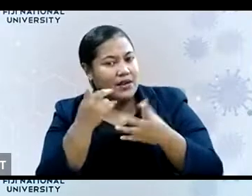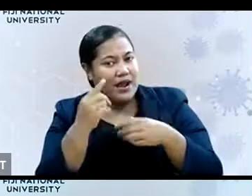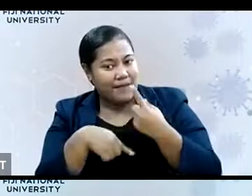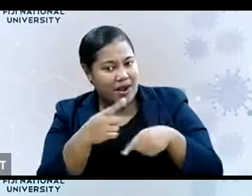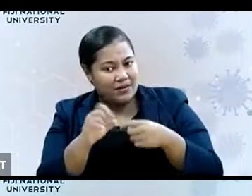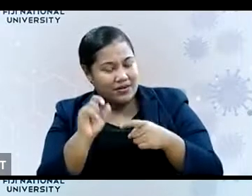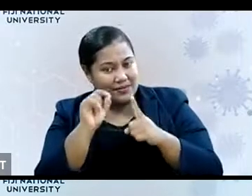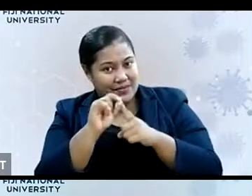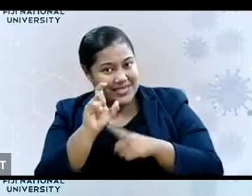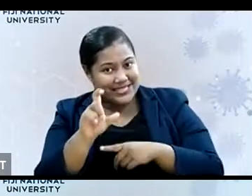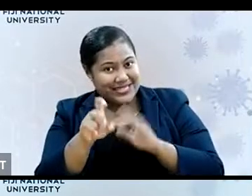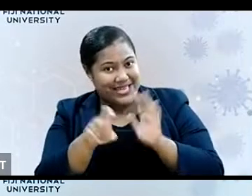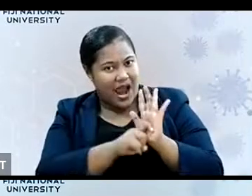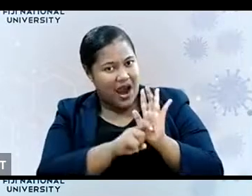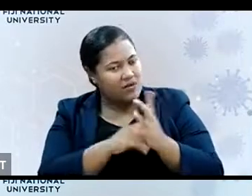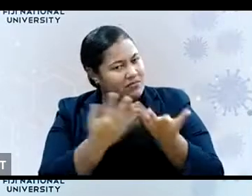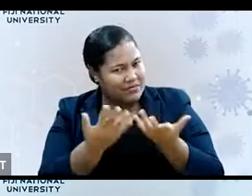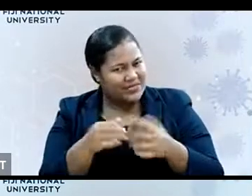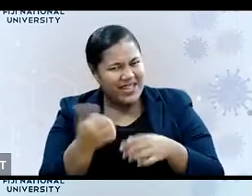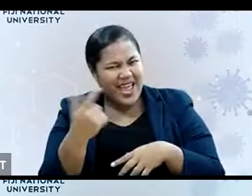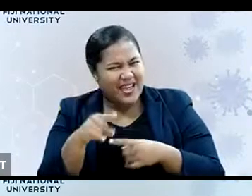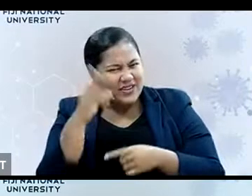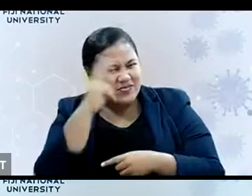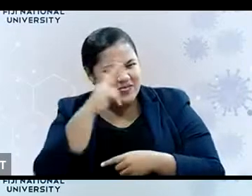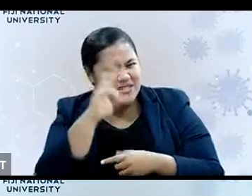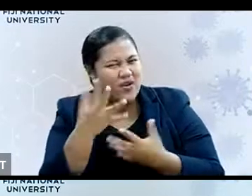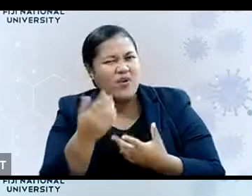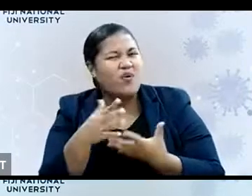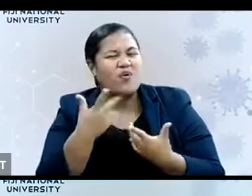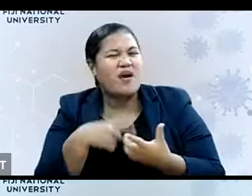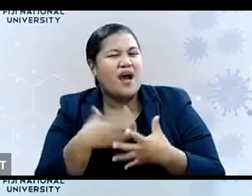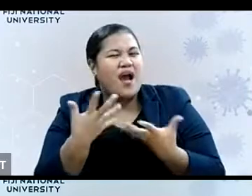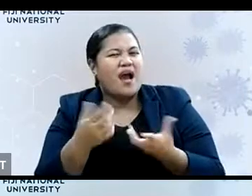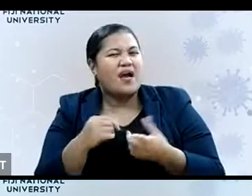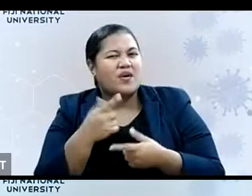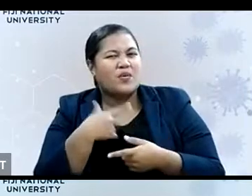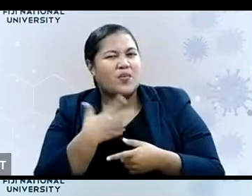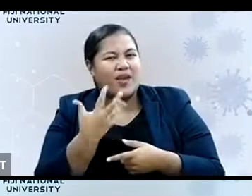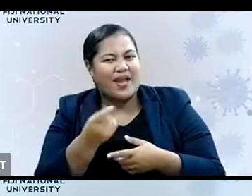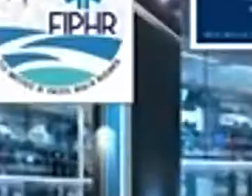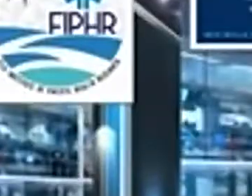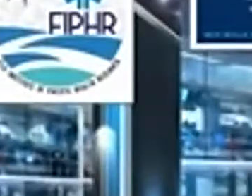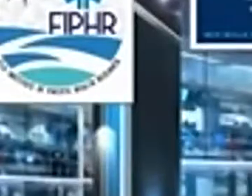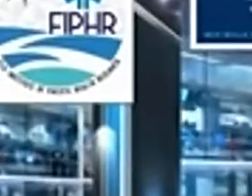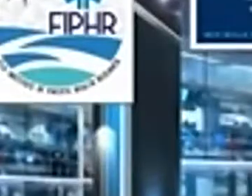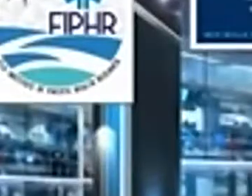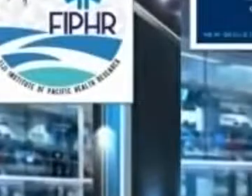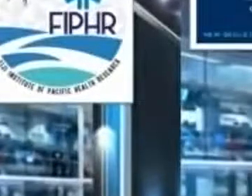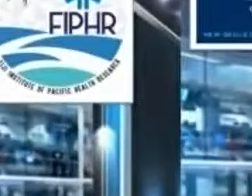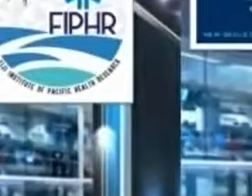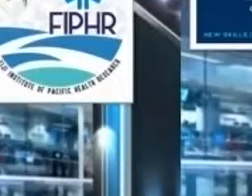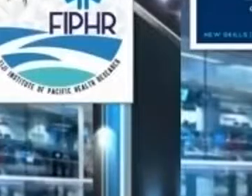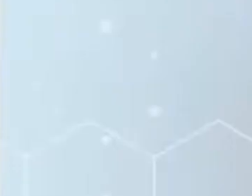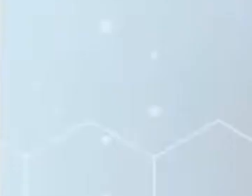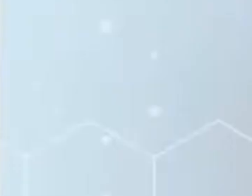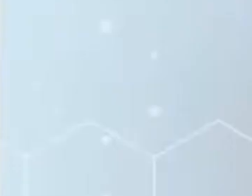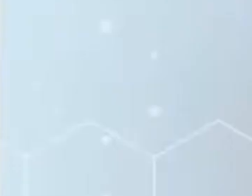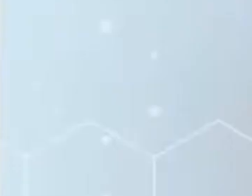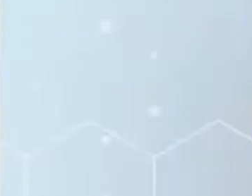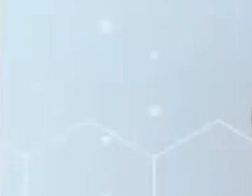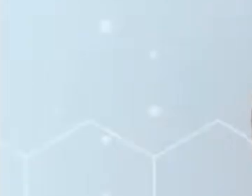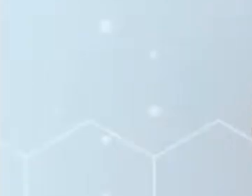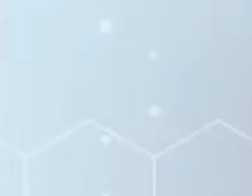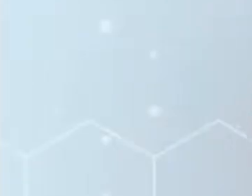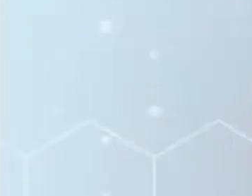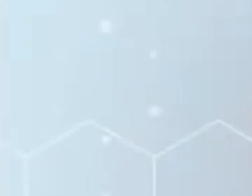PCR test is there a risk of, or what's the possibility of false positive tests? Sure. So